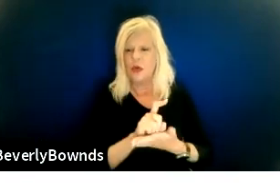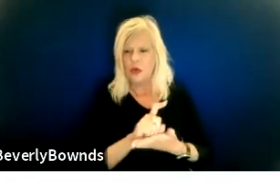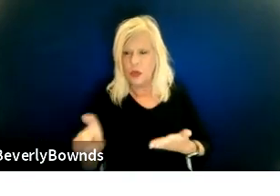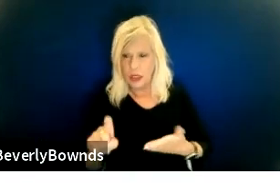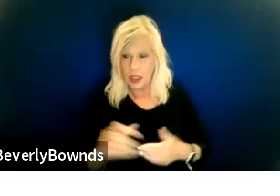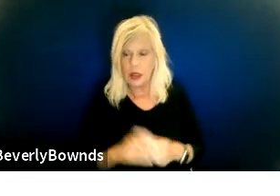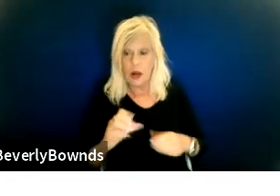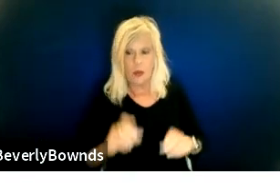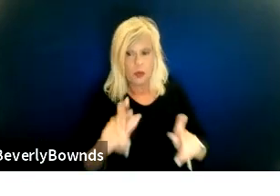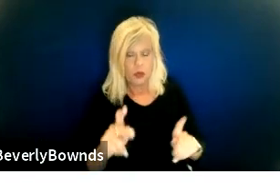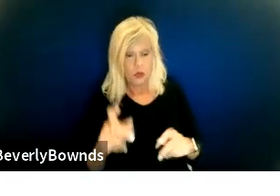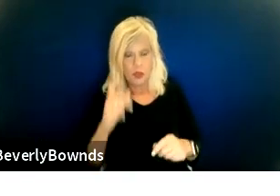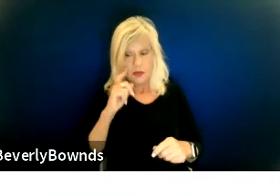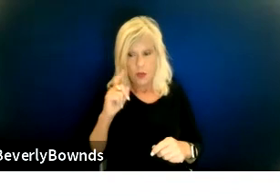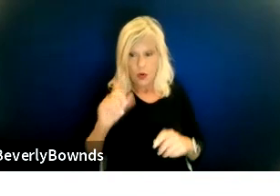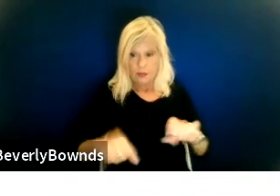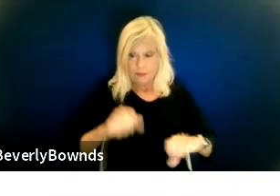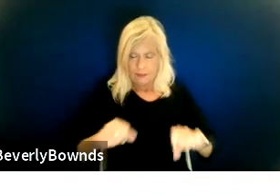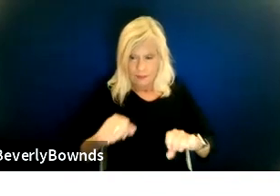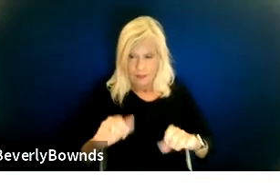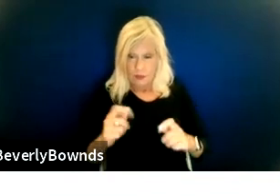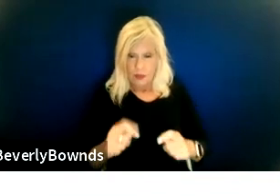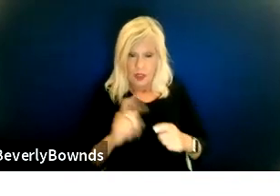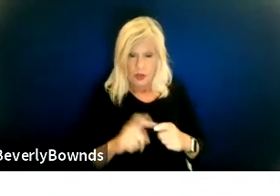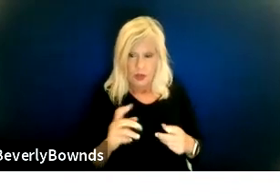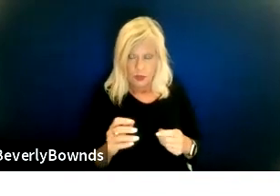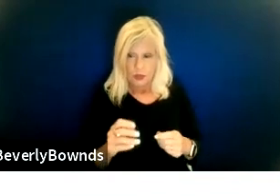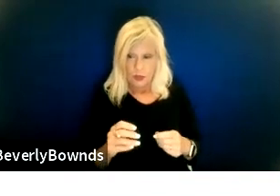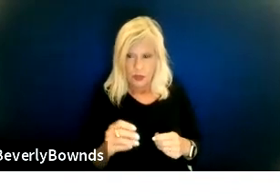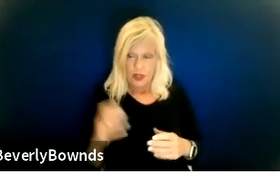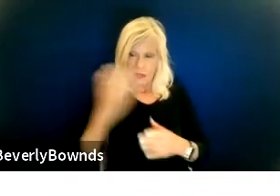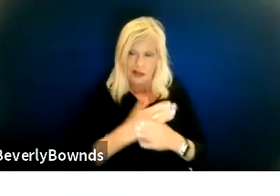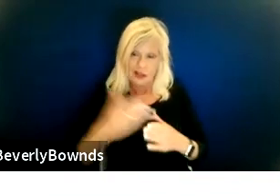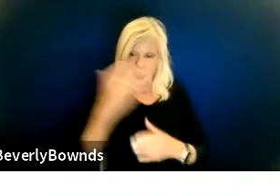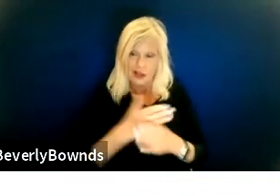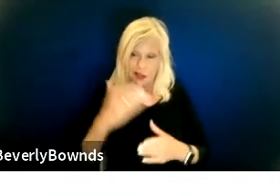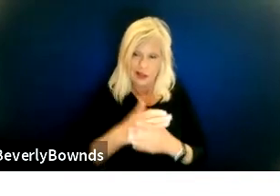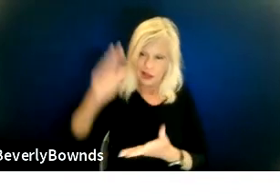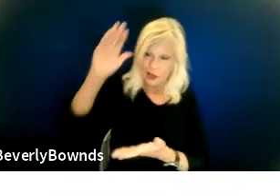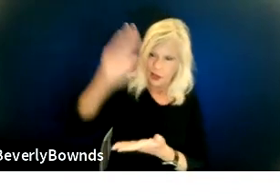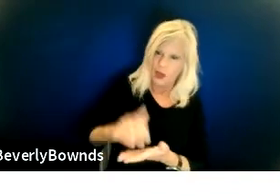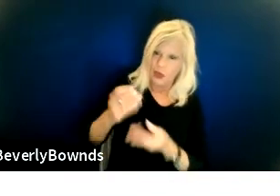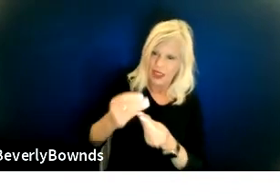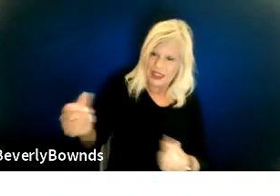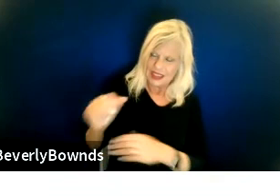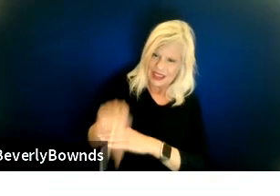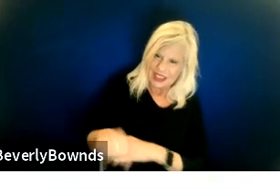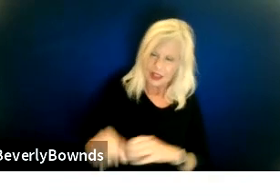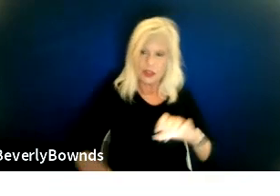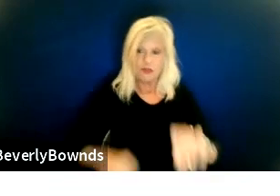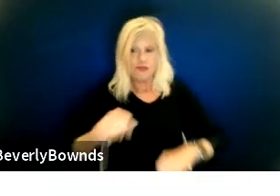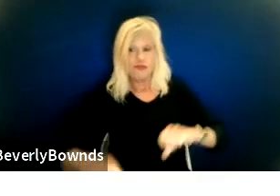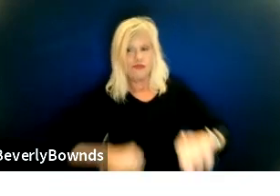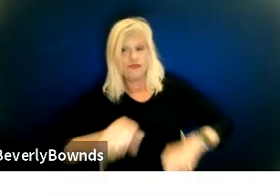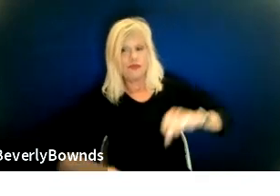them opportunities to try to extinguish that inhibitory control and try